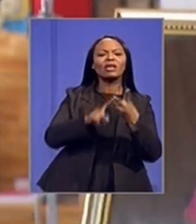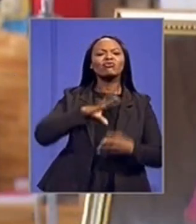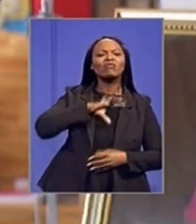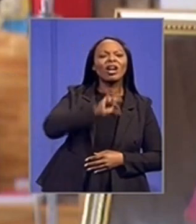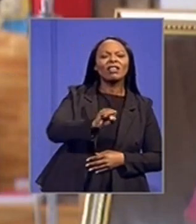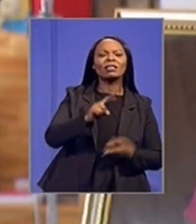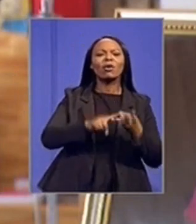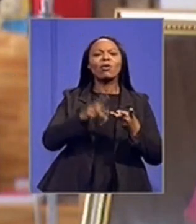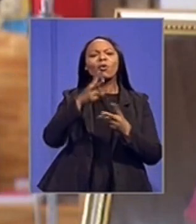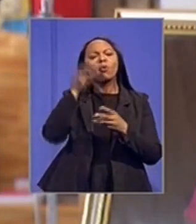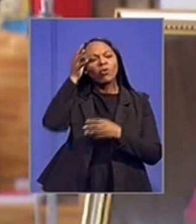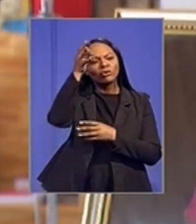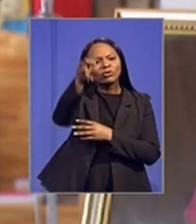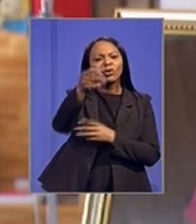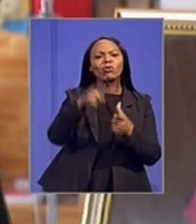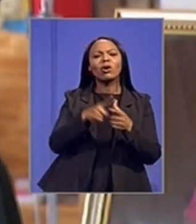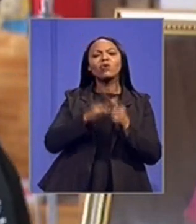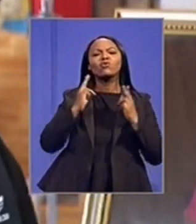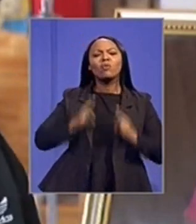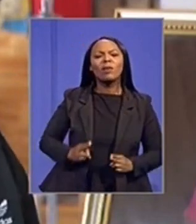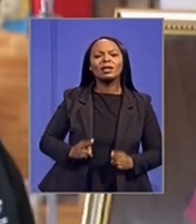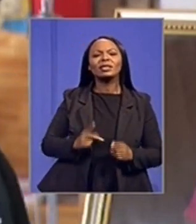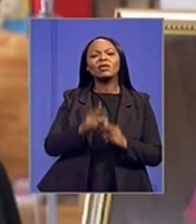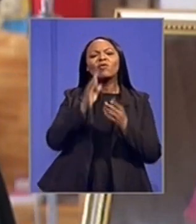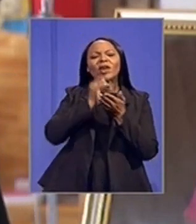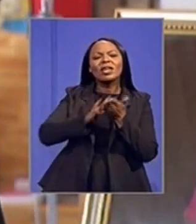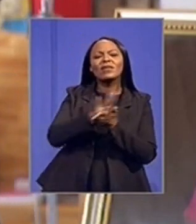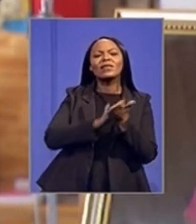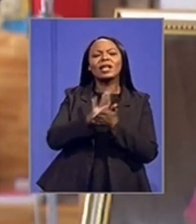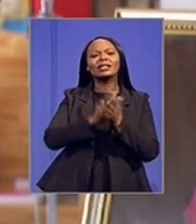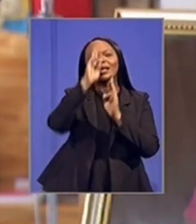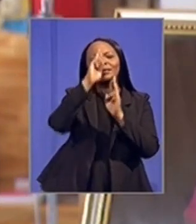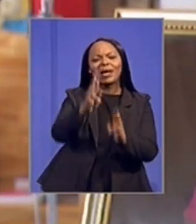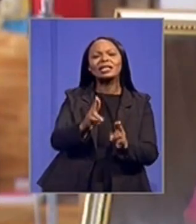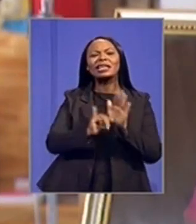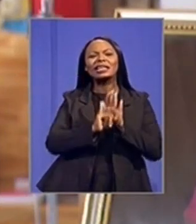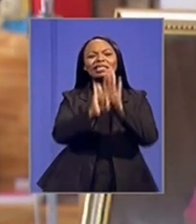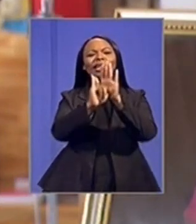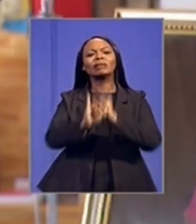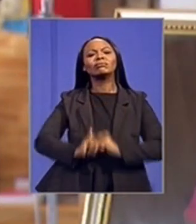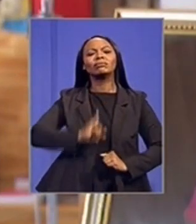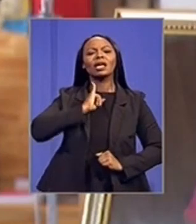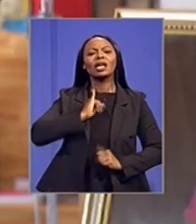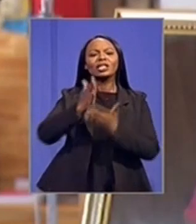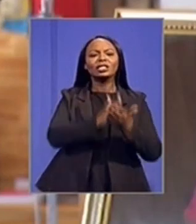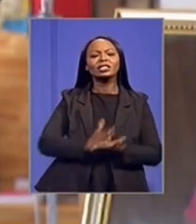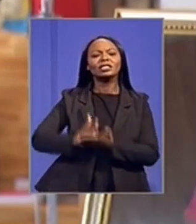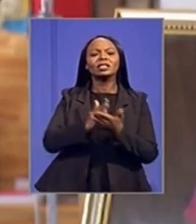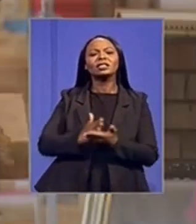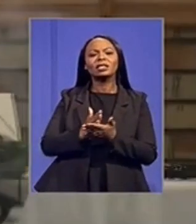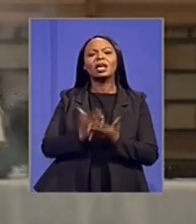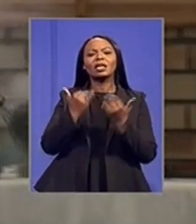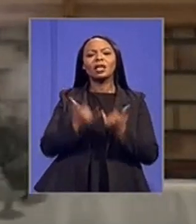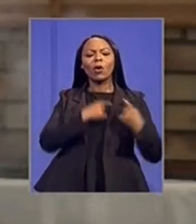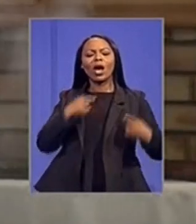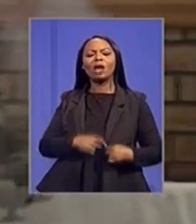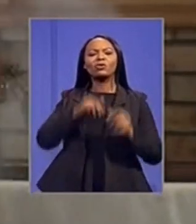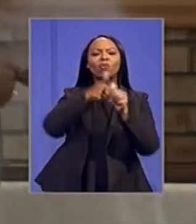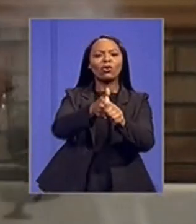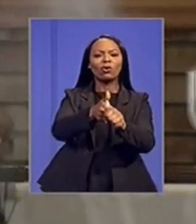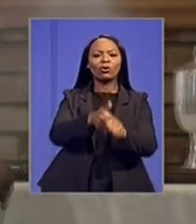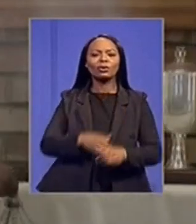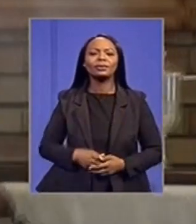wisdom, humility, forgiveness, respect, integrity, and share will power a hard act to follow. Moifo wa